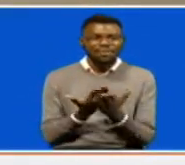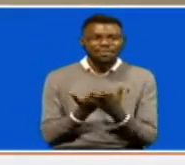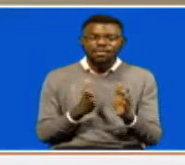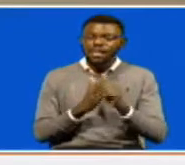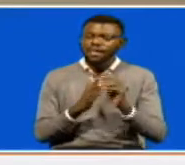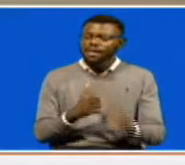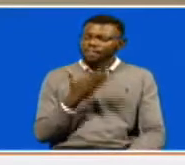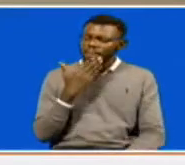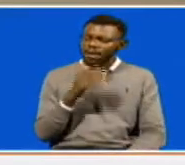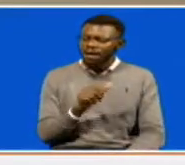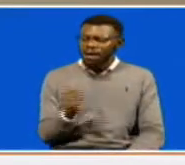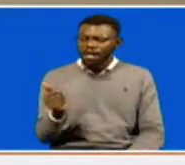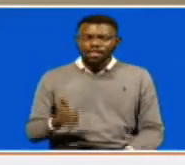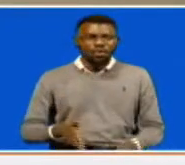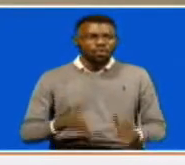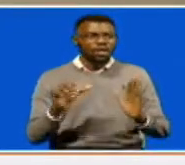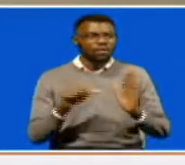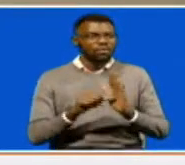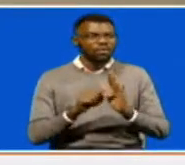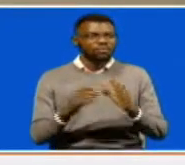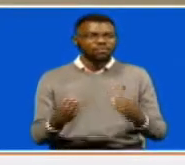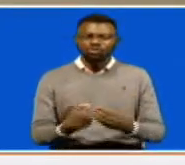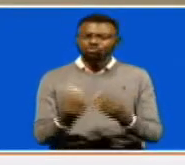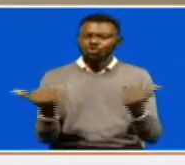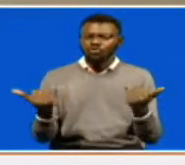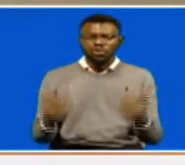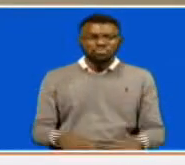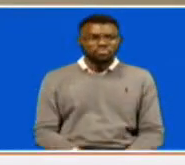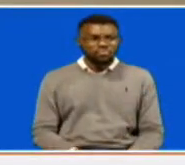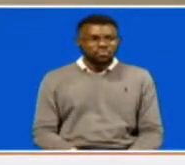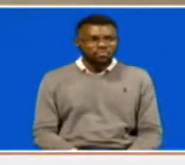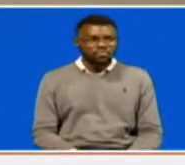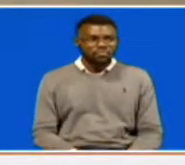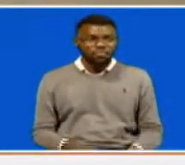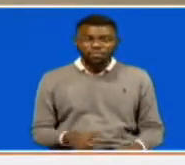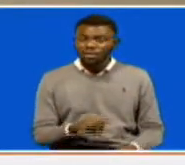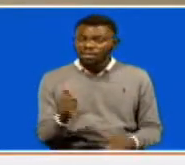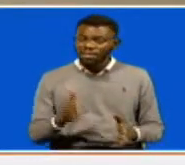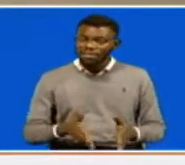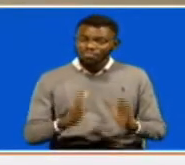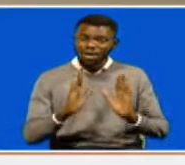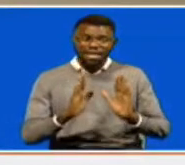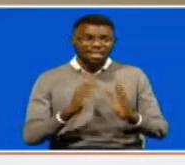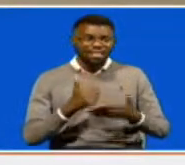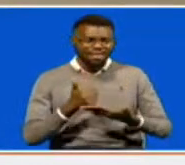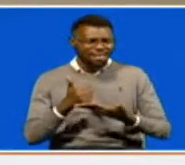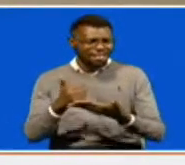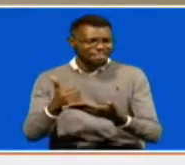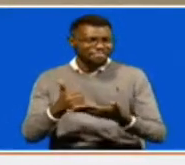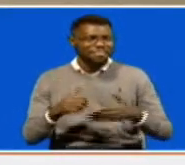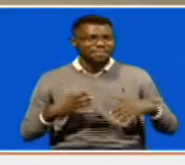look for another way of resolving our problem. Let us look for another way of assisting our people